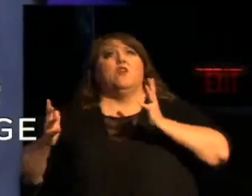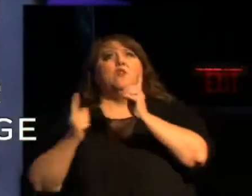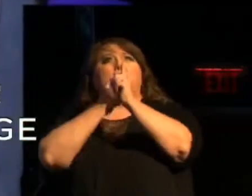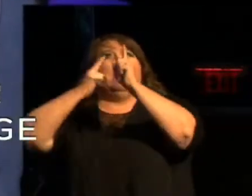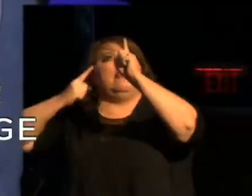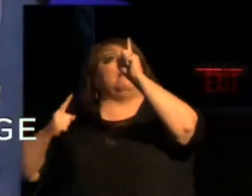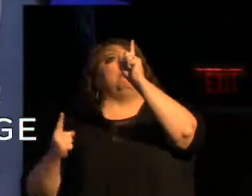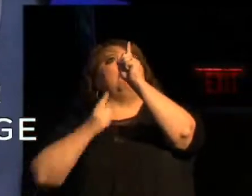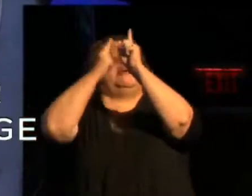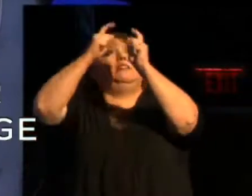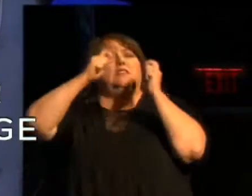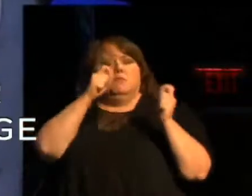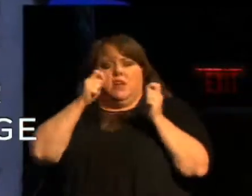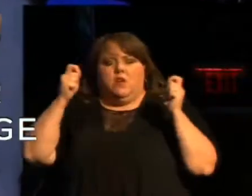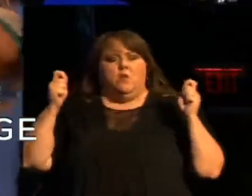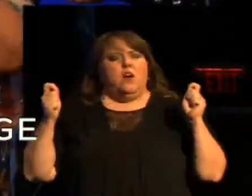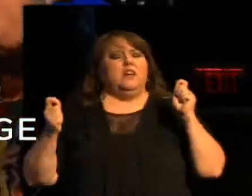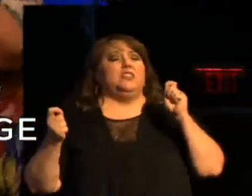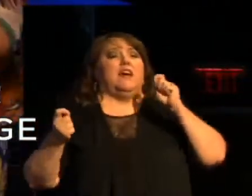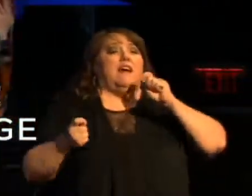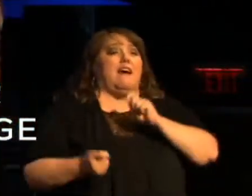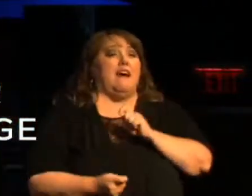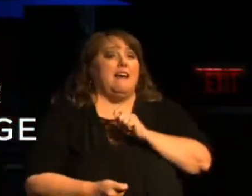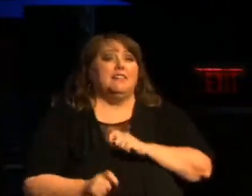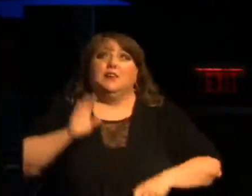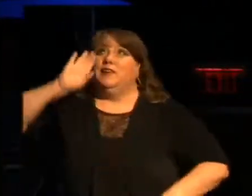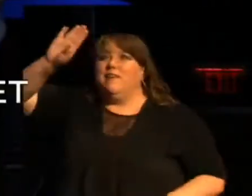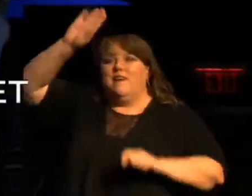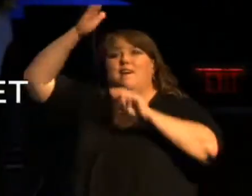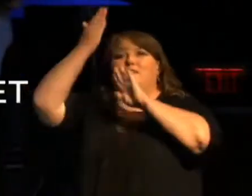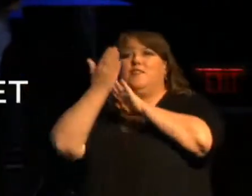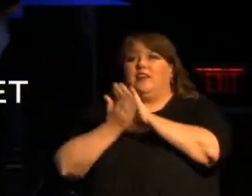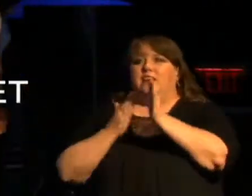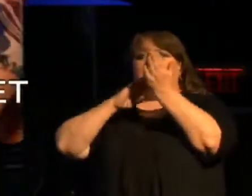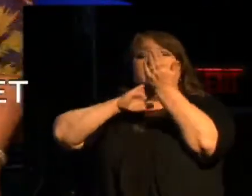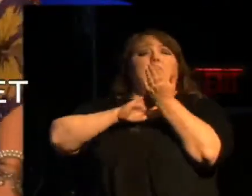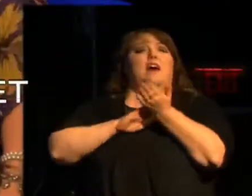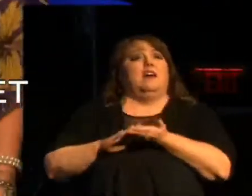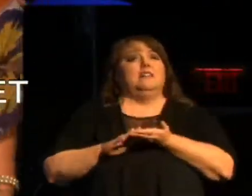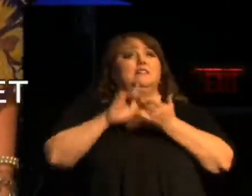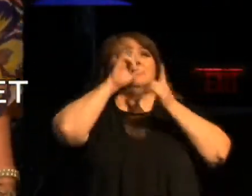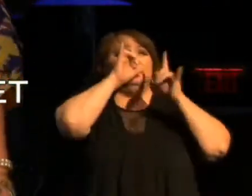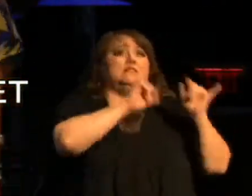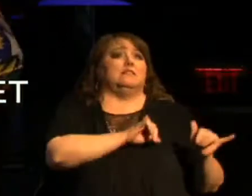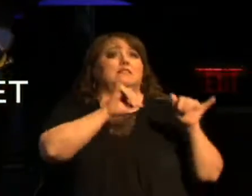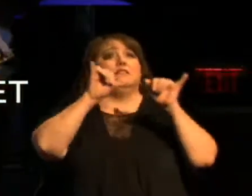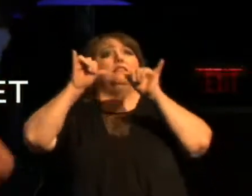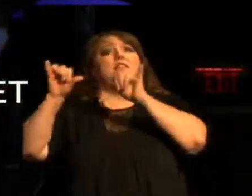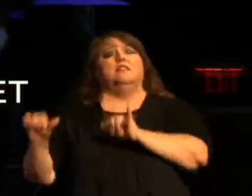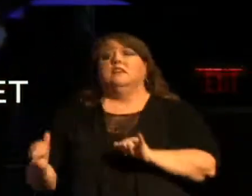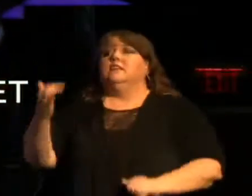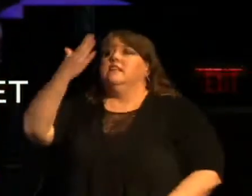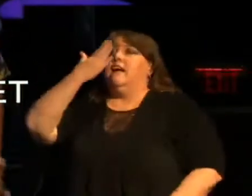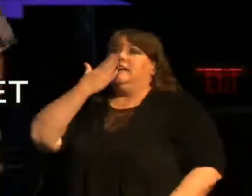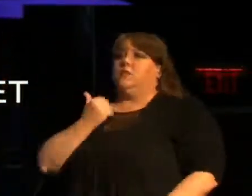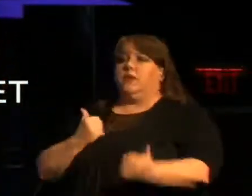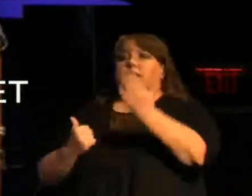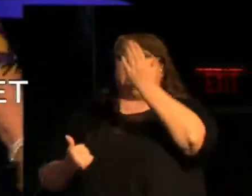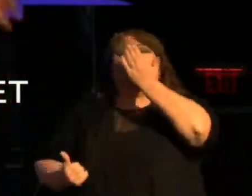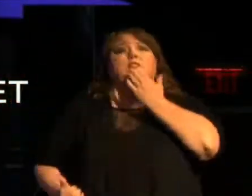ever really makes me want to change. Your forgiveness. It's